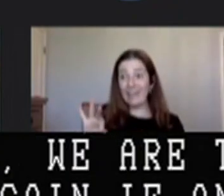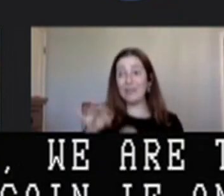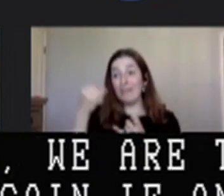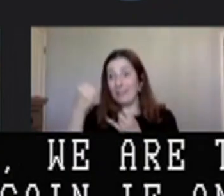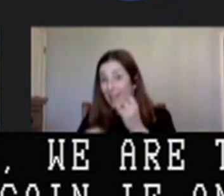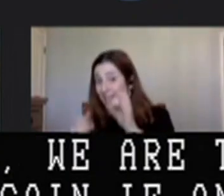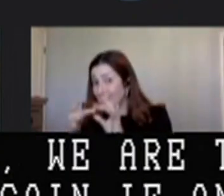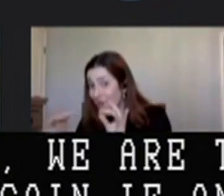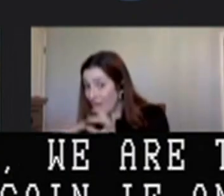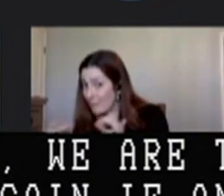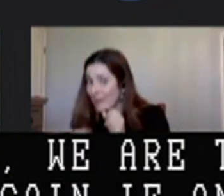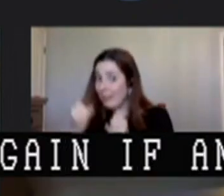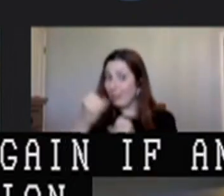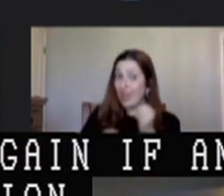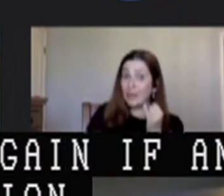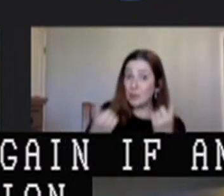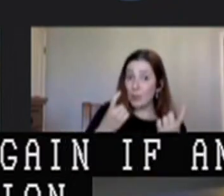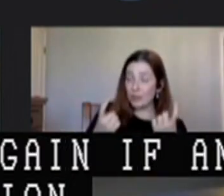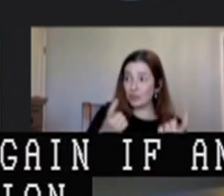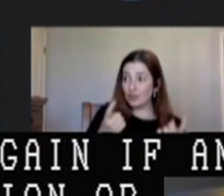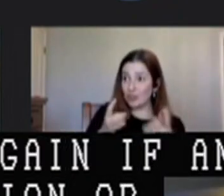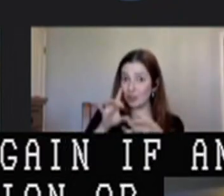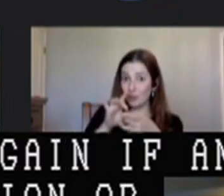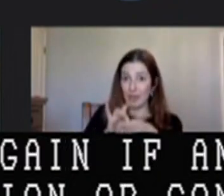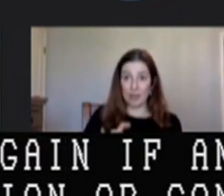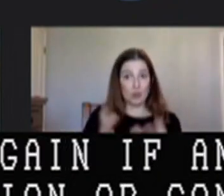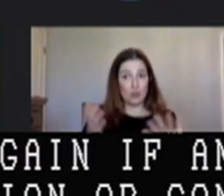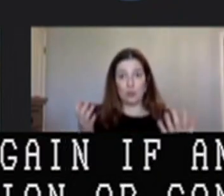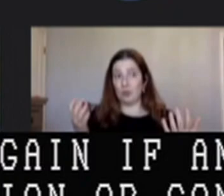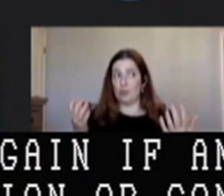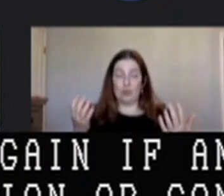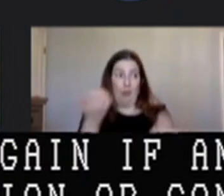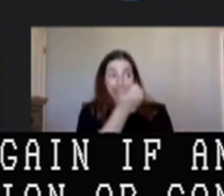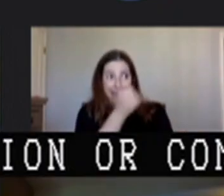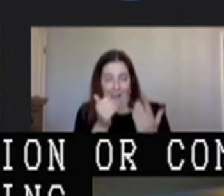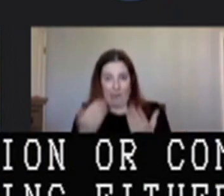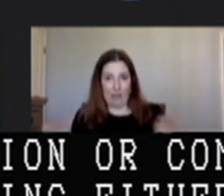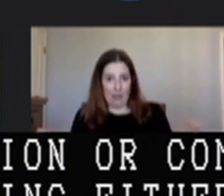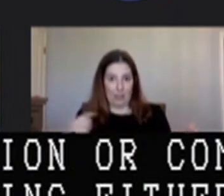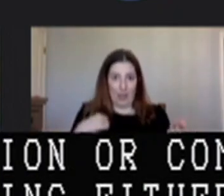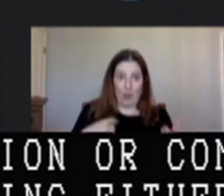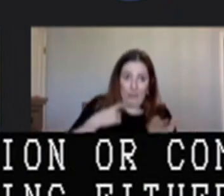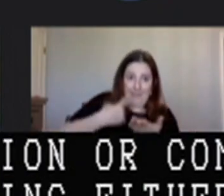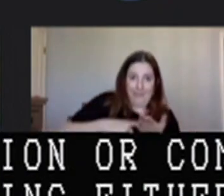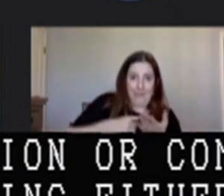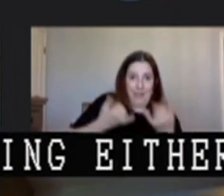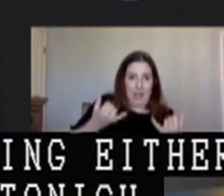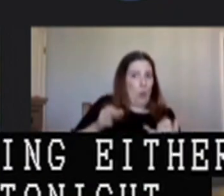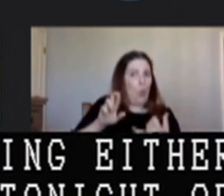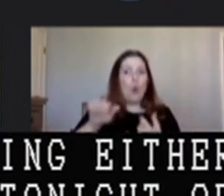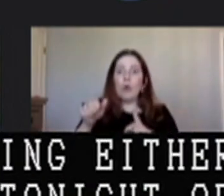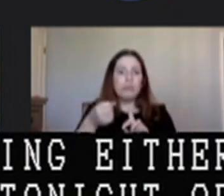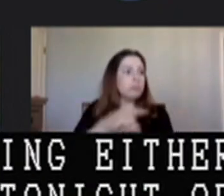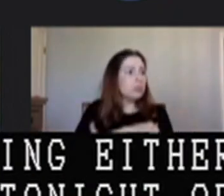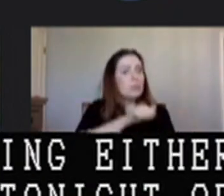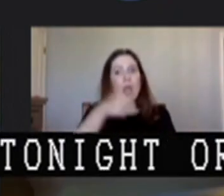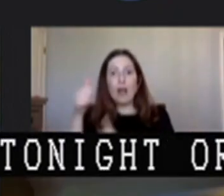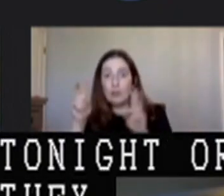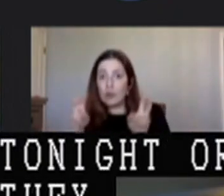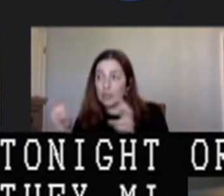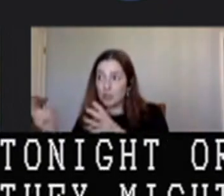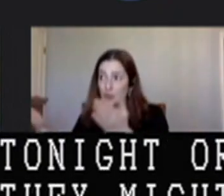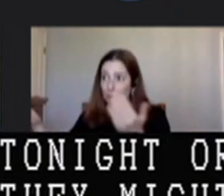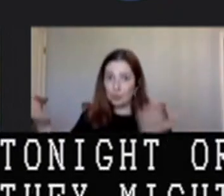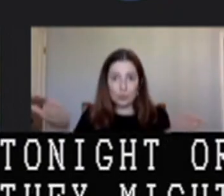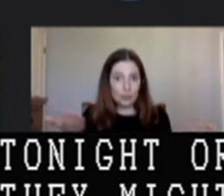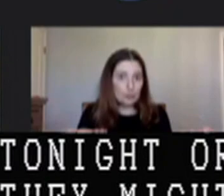a comment about anything, either that we went over tonight or any other issue that they might be experiencing in the